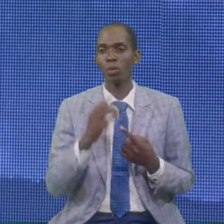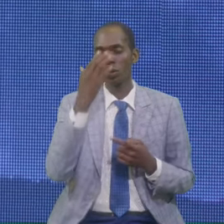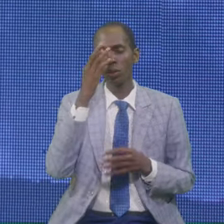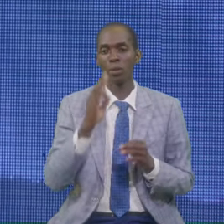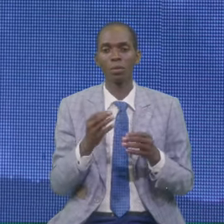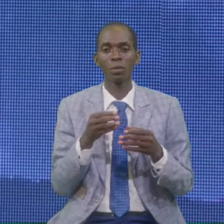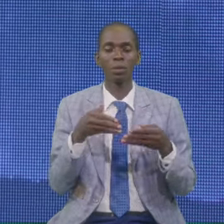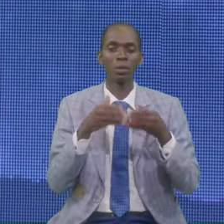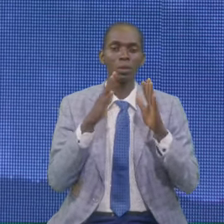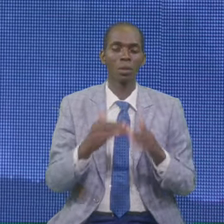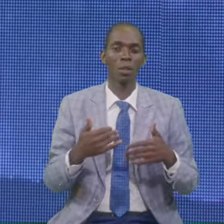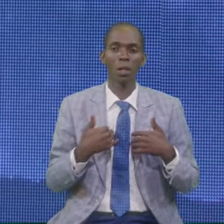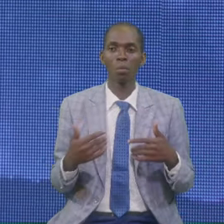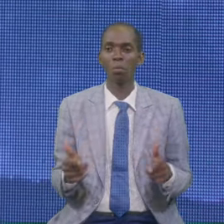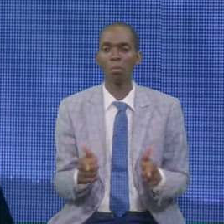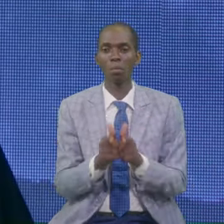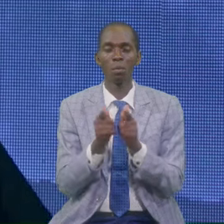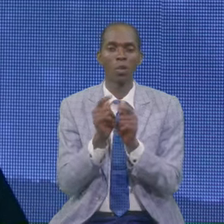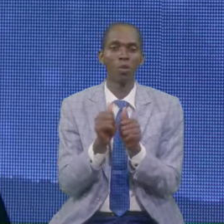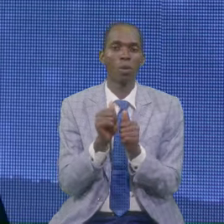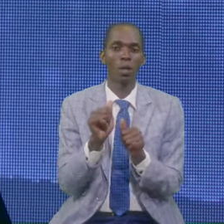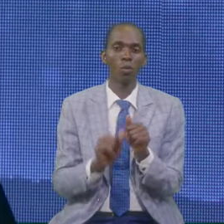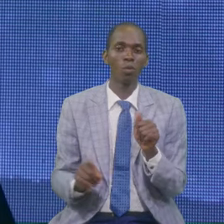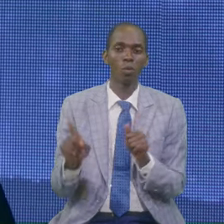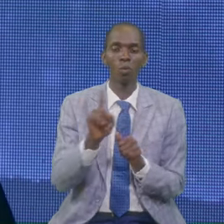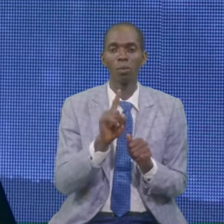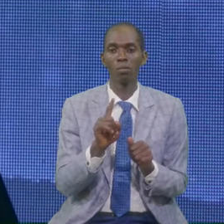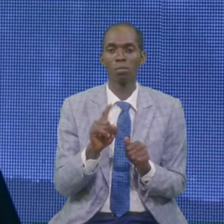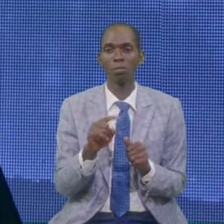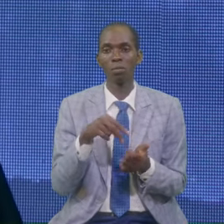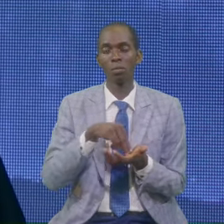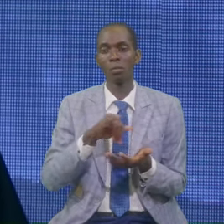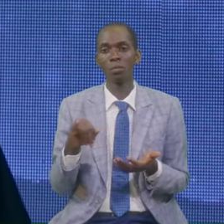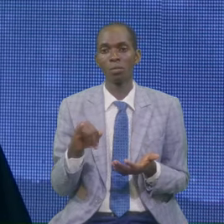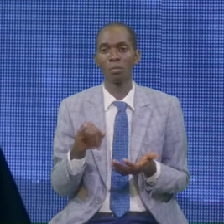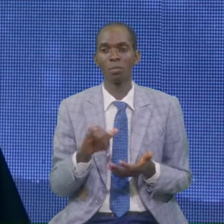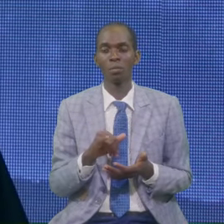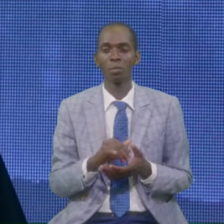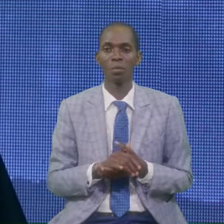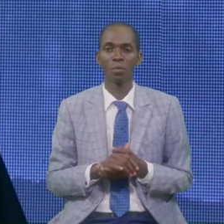If you are true, can you indicate from my left hand side?